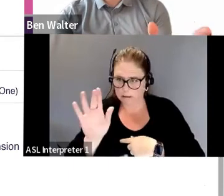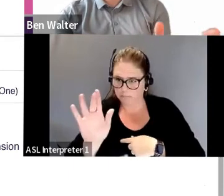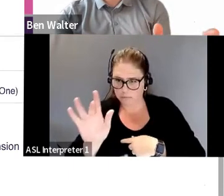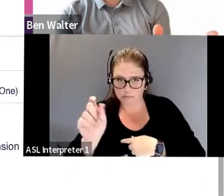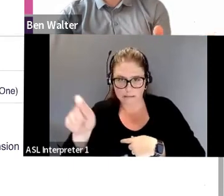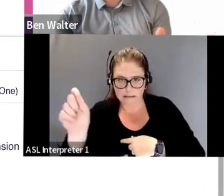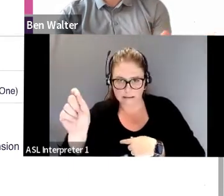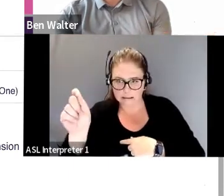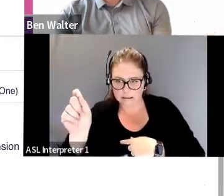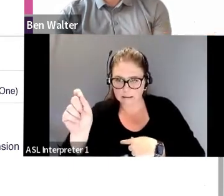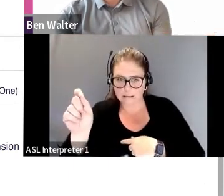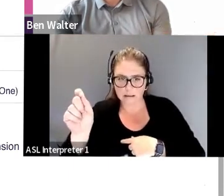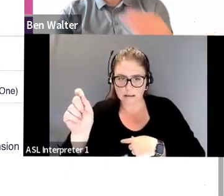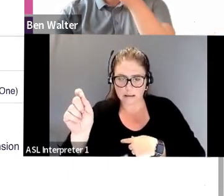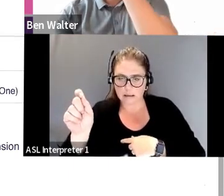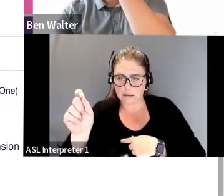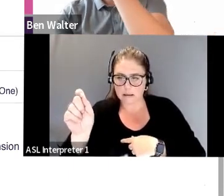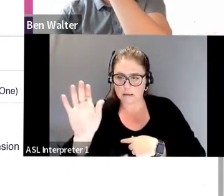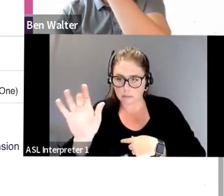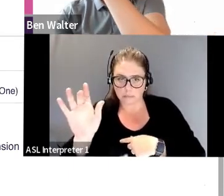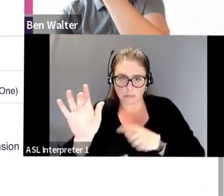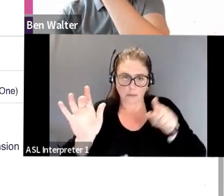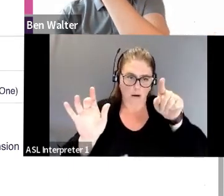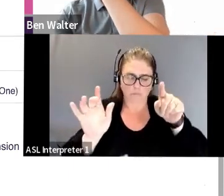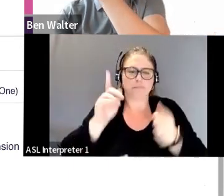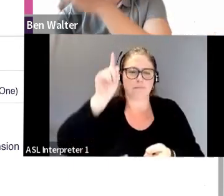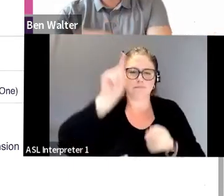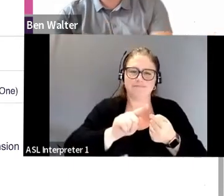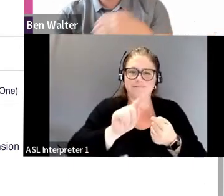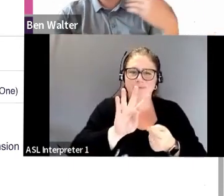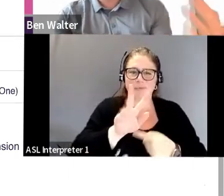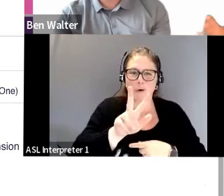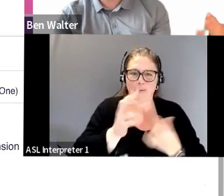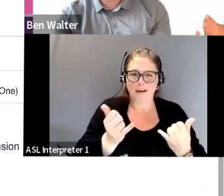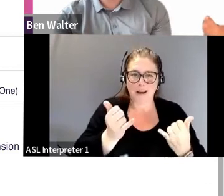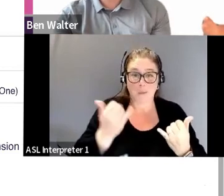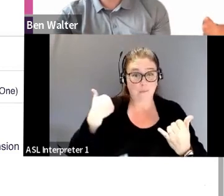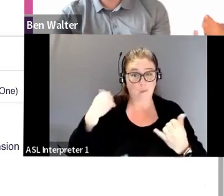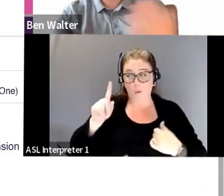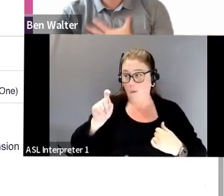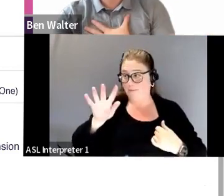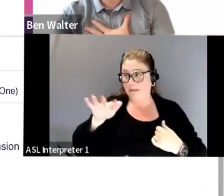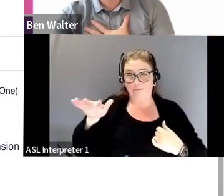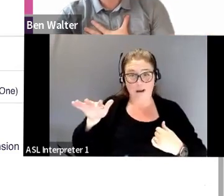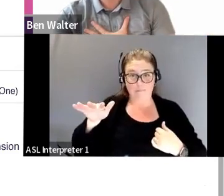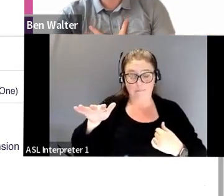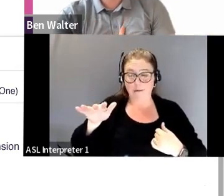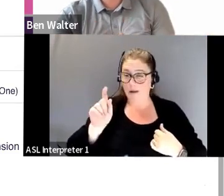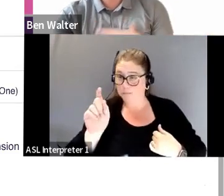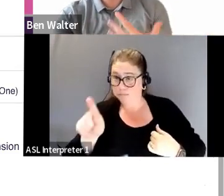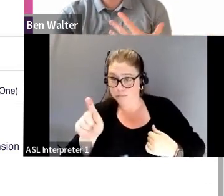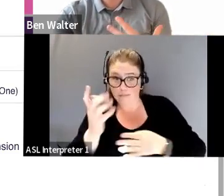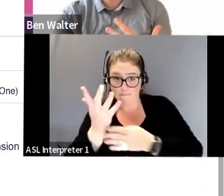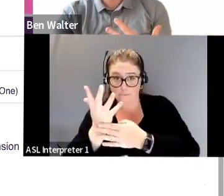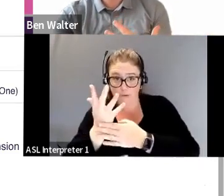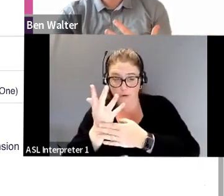is narrowed down to 43 programs, right? So I've eliminated over 100 opportunities for my business. And now I